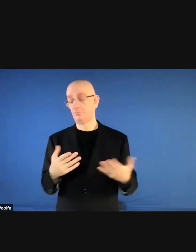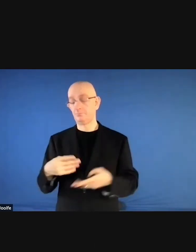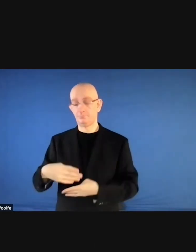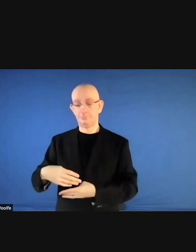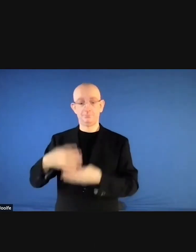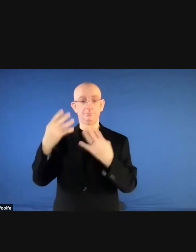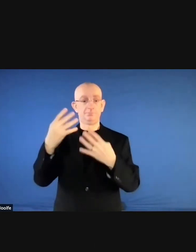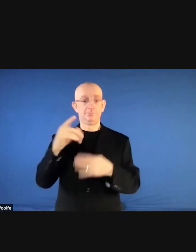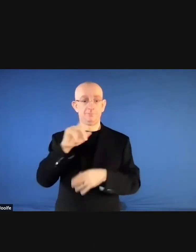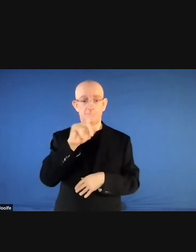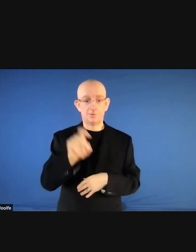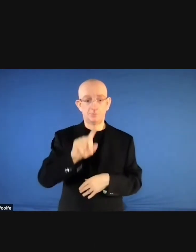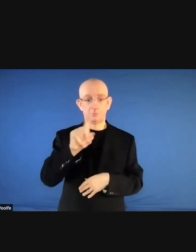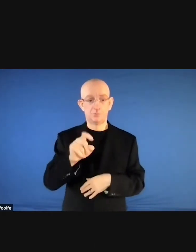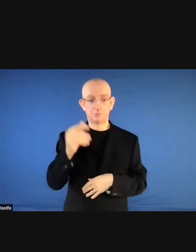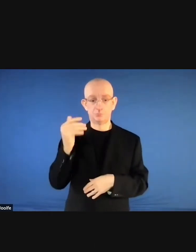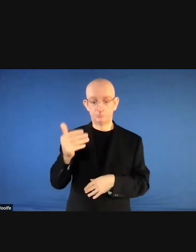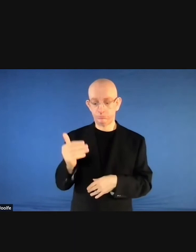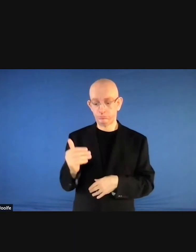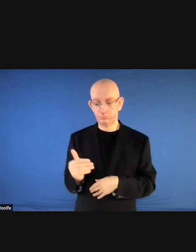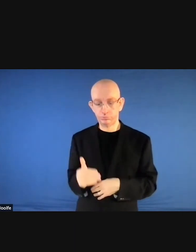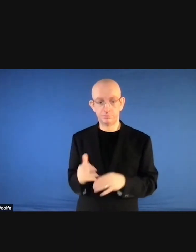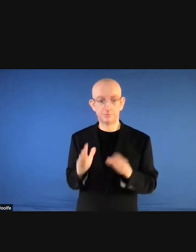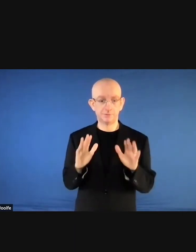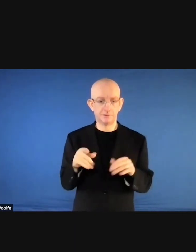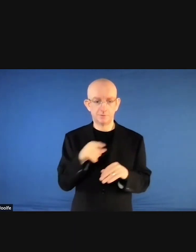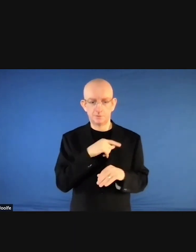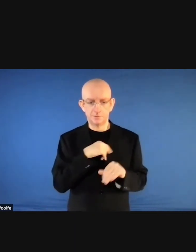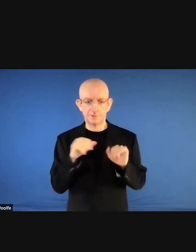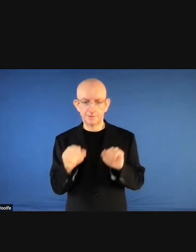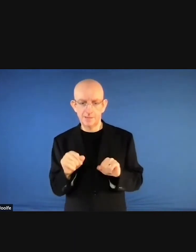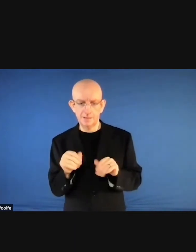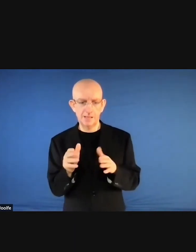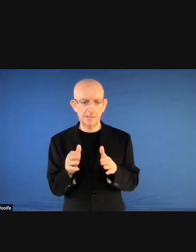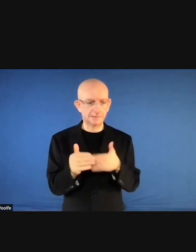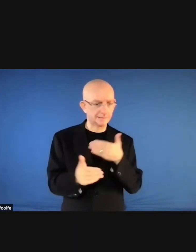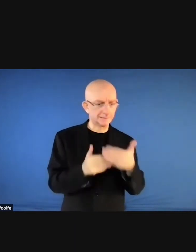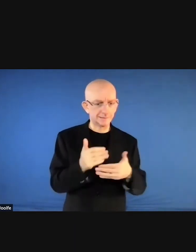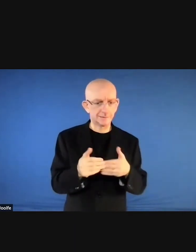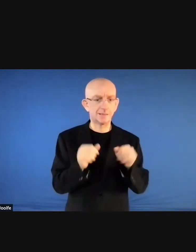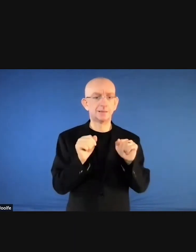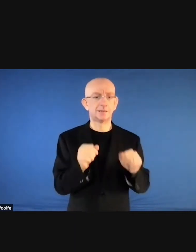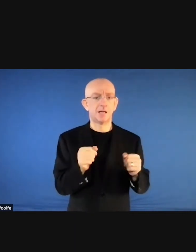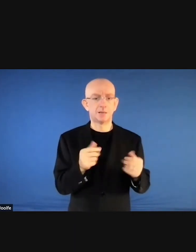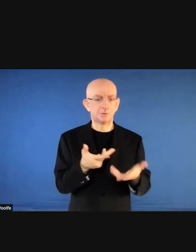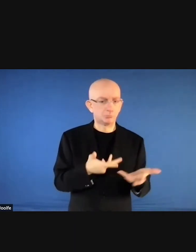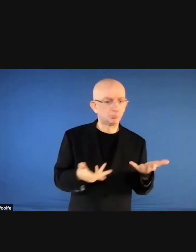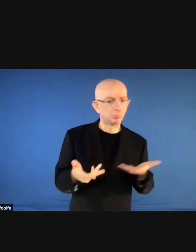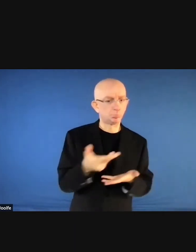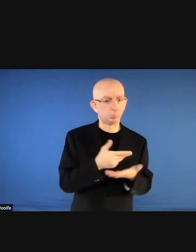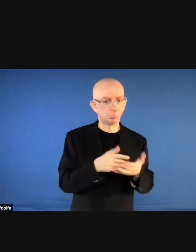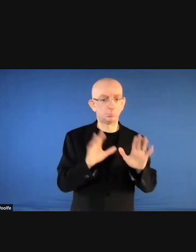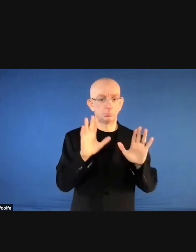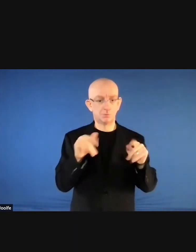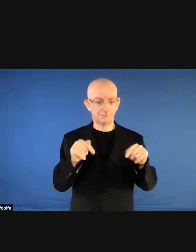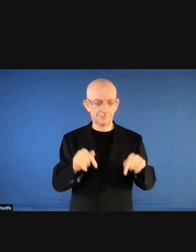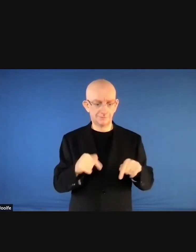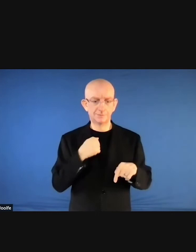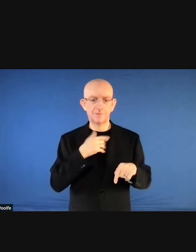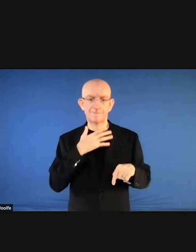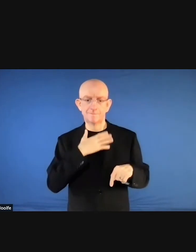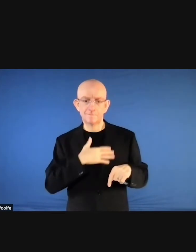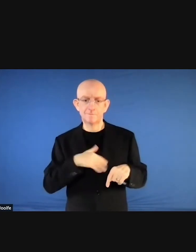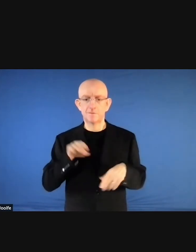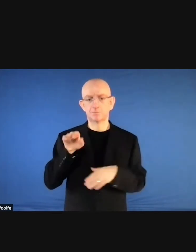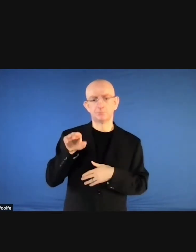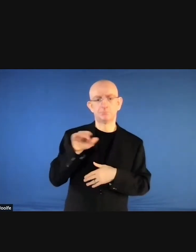next portion of our discussion. For this one, I'd like to turn to Idil. We have a question from Joshua